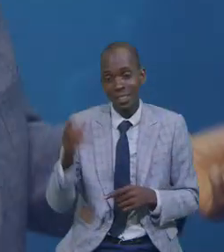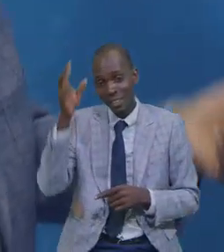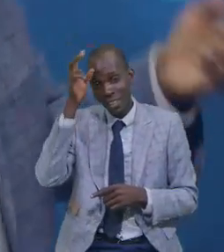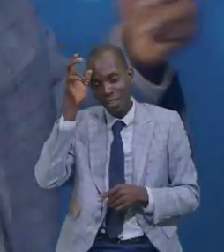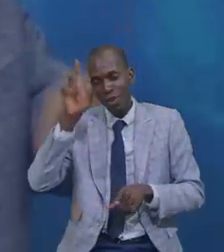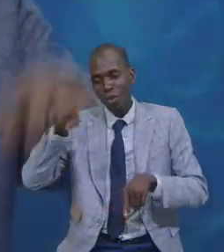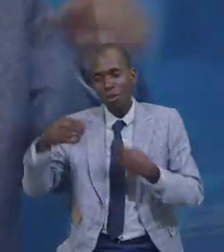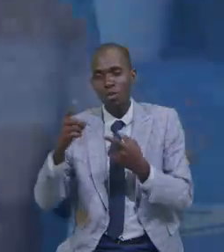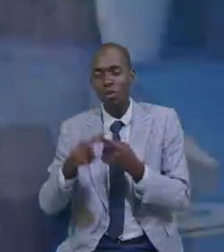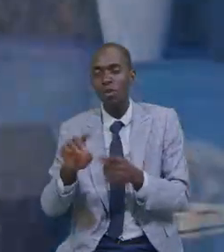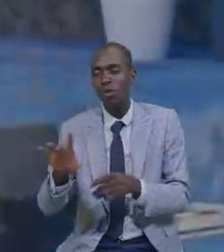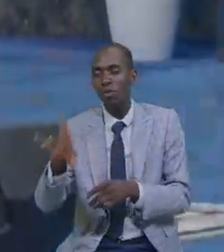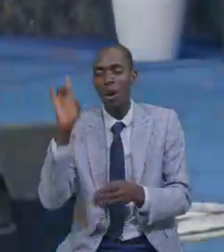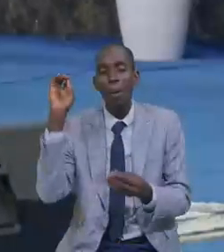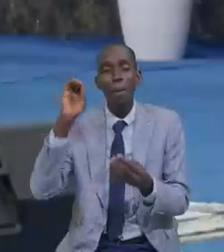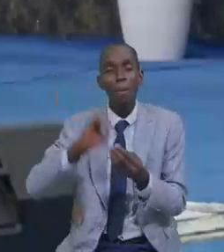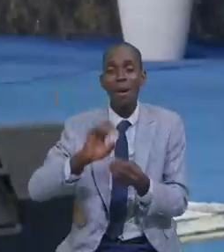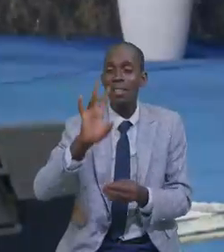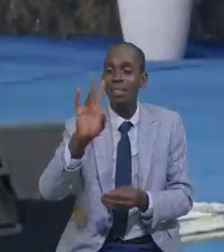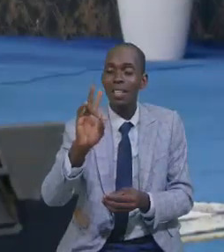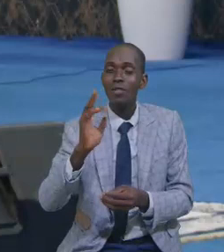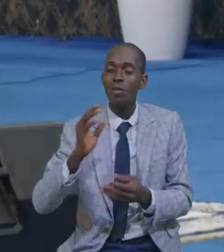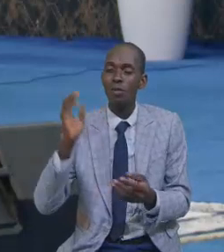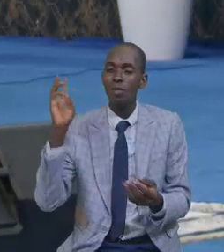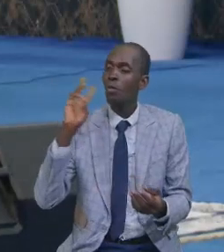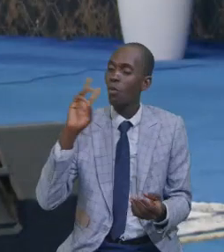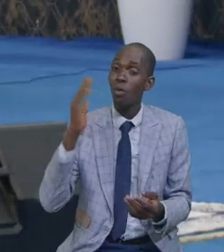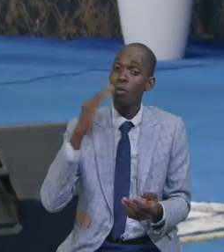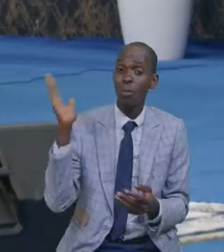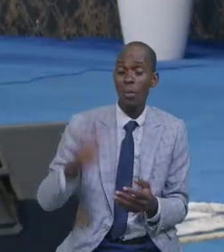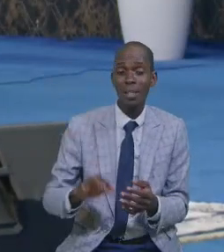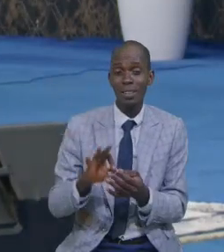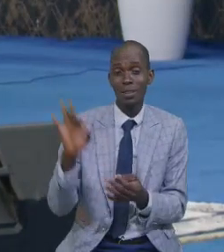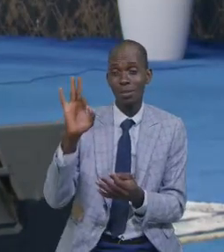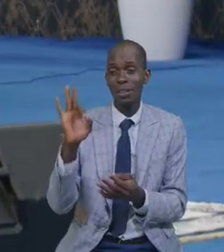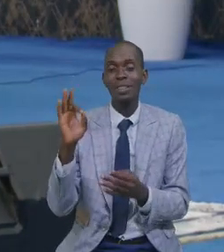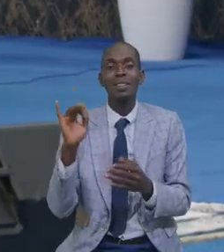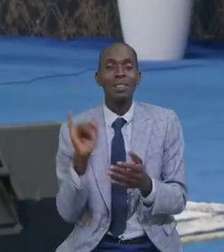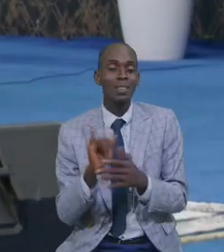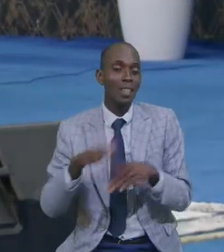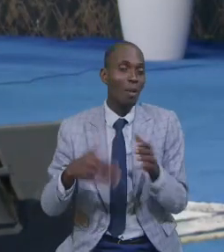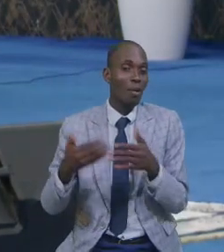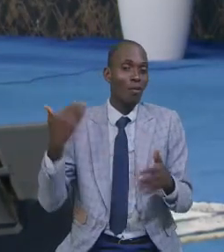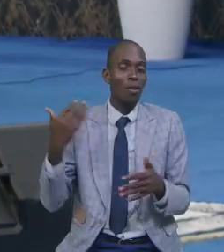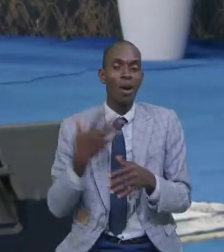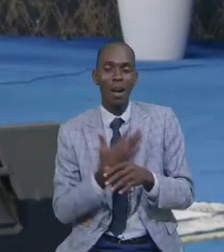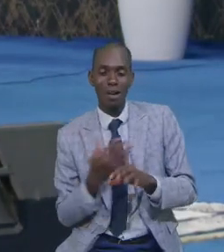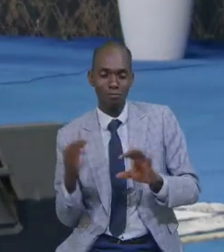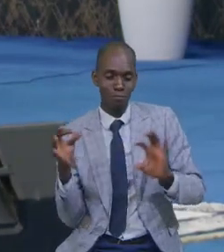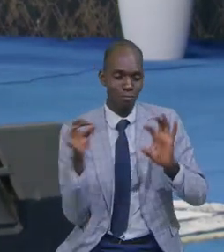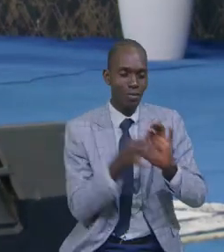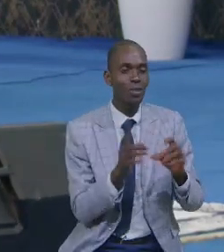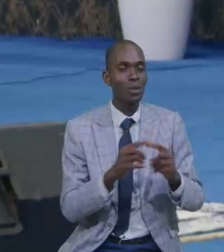other more wicked spirits than himself, and then he comes in and life